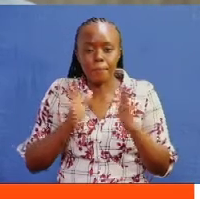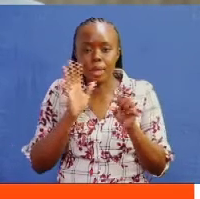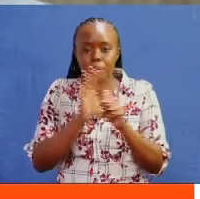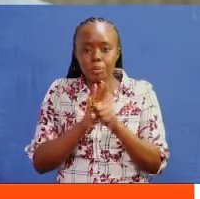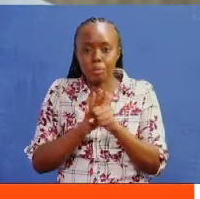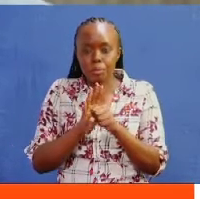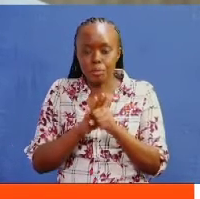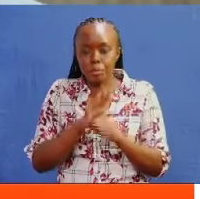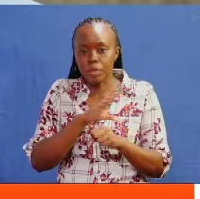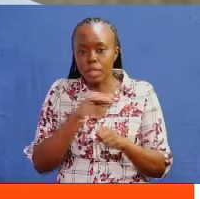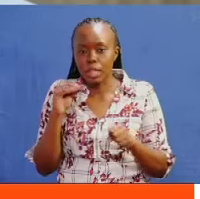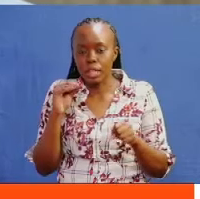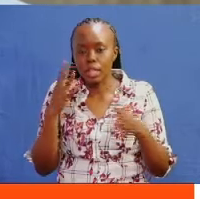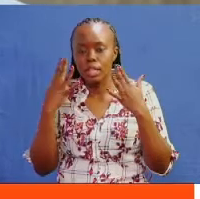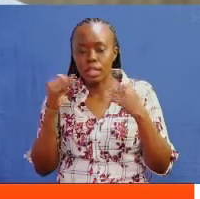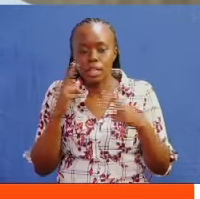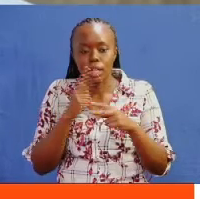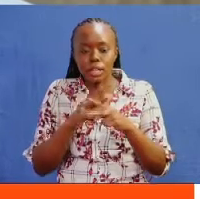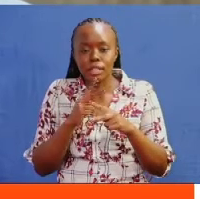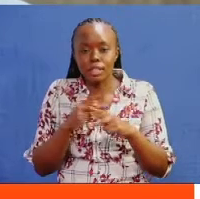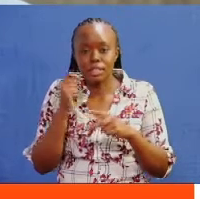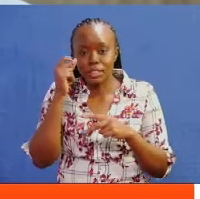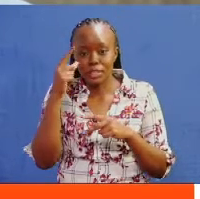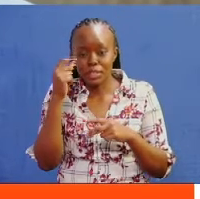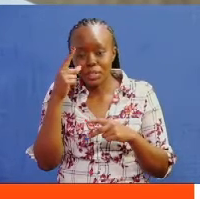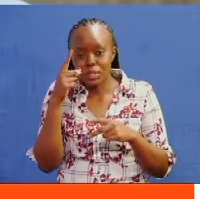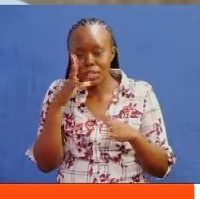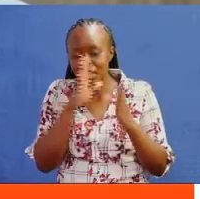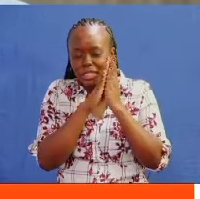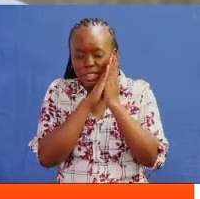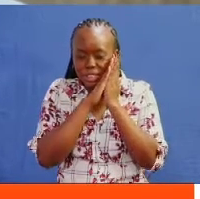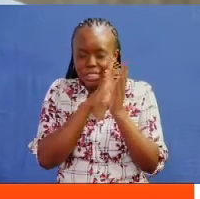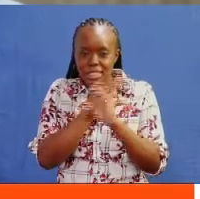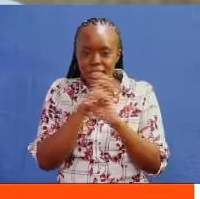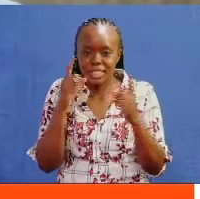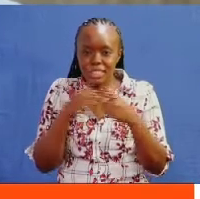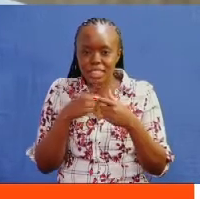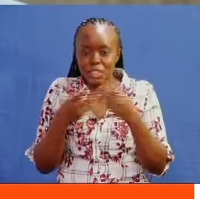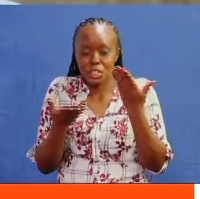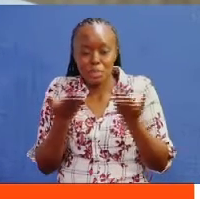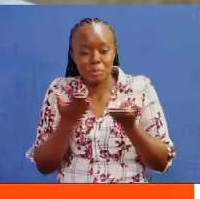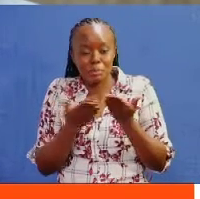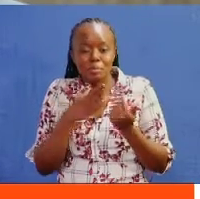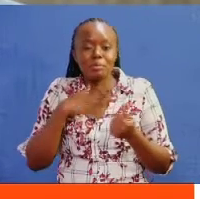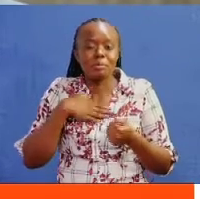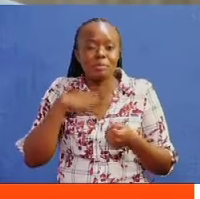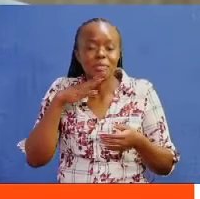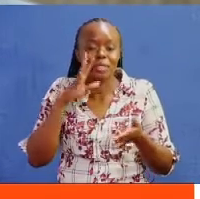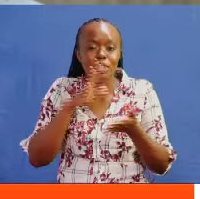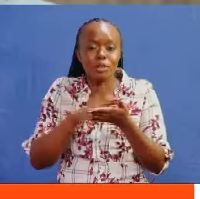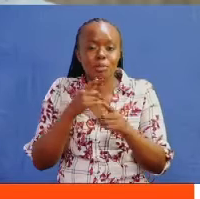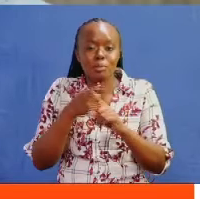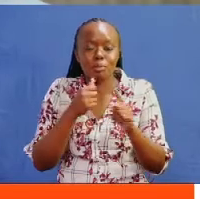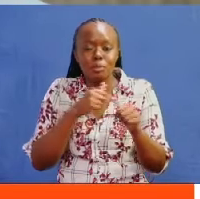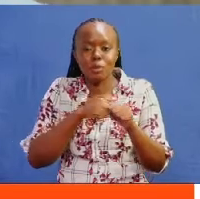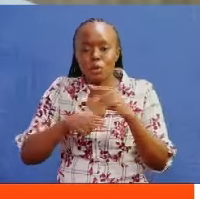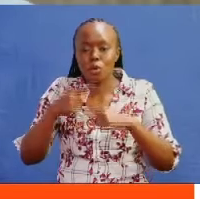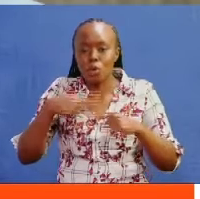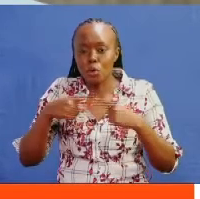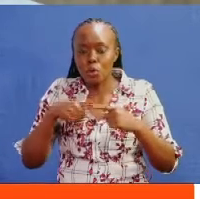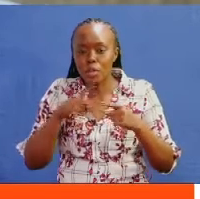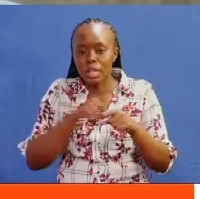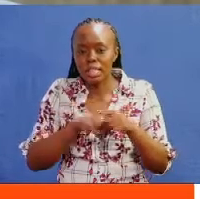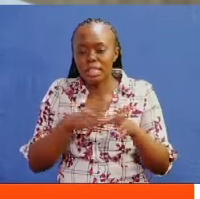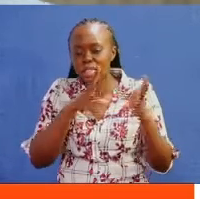and I kept being awake, like I didn't want to sleep because sometimes I'd sleep and die. So I was at that point when like I was